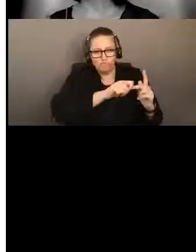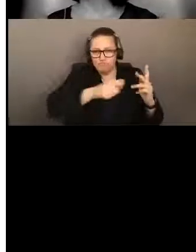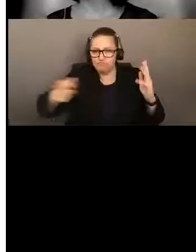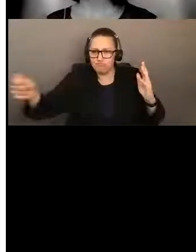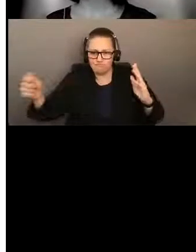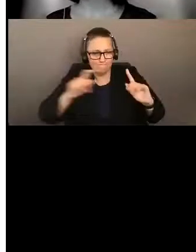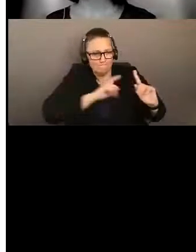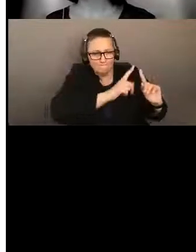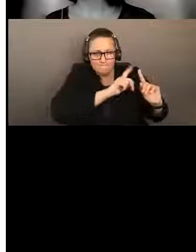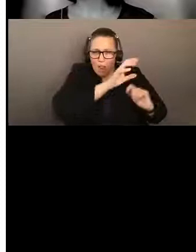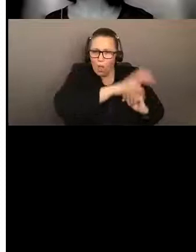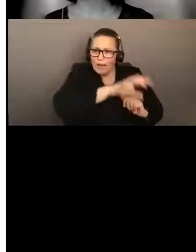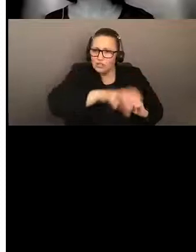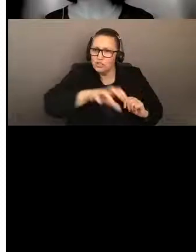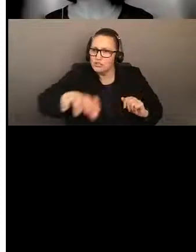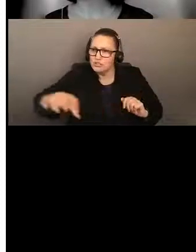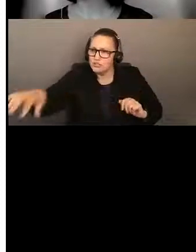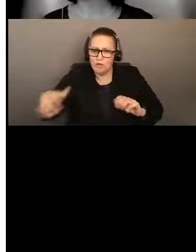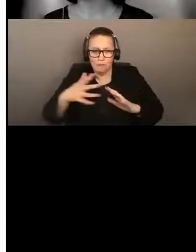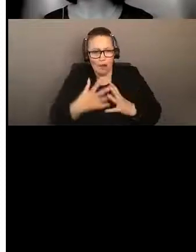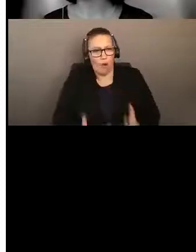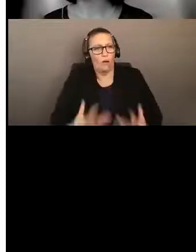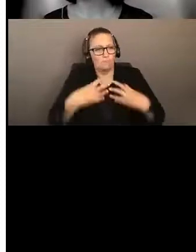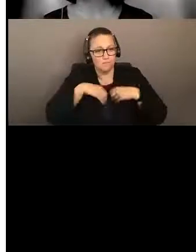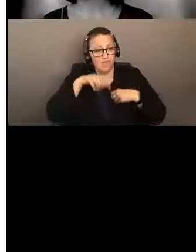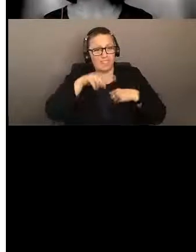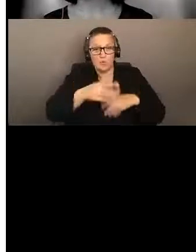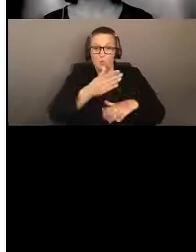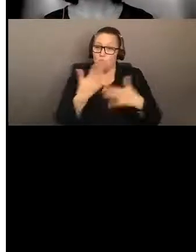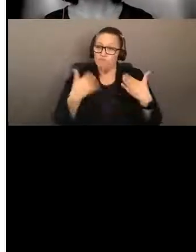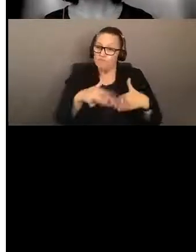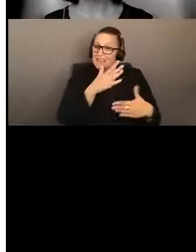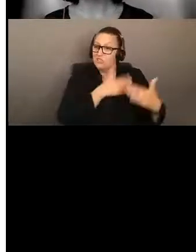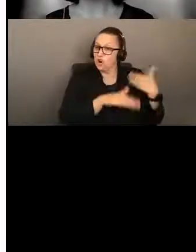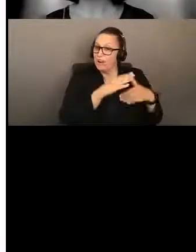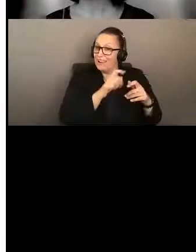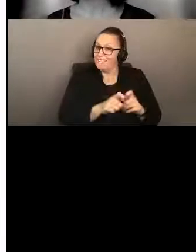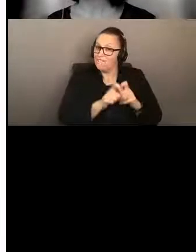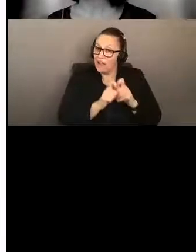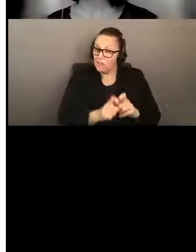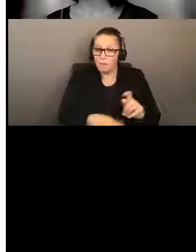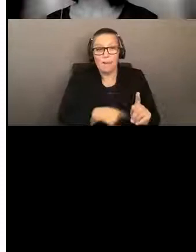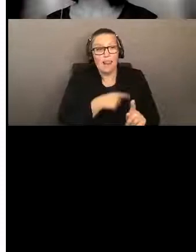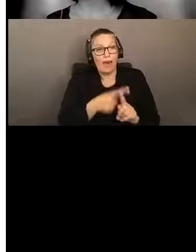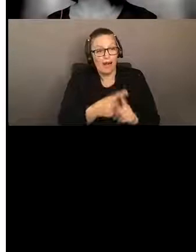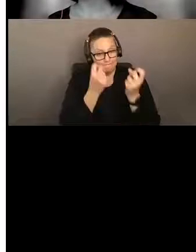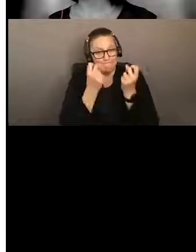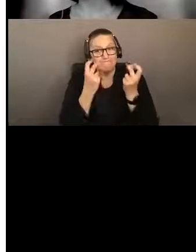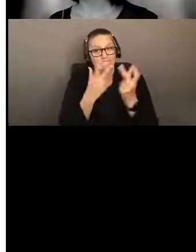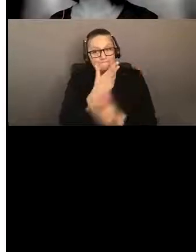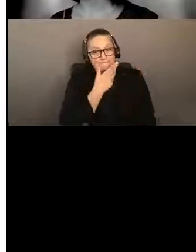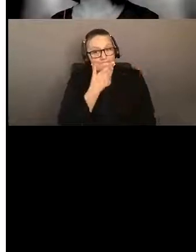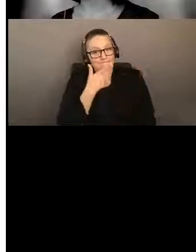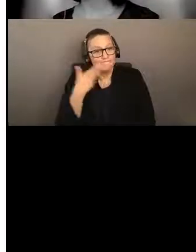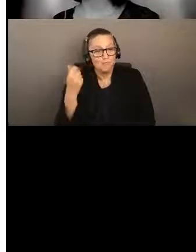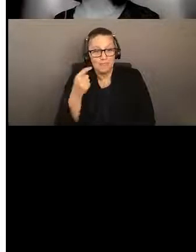experience, makes the Flâneur a work which is as historically valuable as it is aesthetically engaging. A still from the video can be